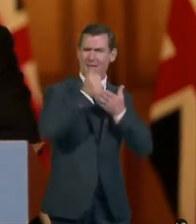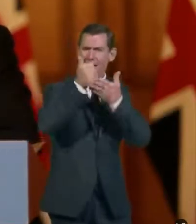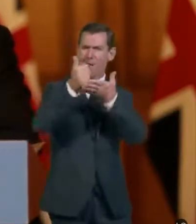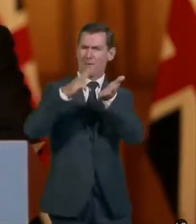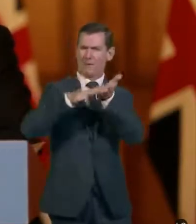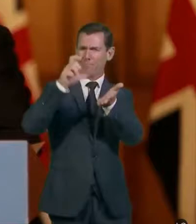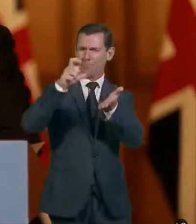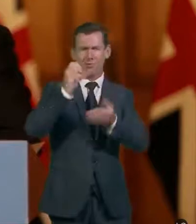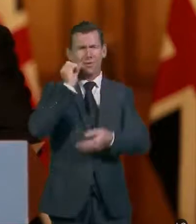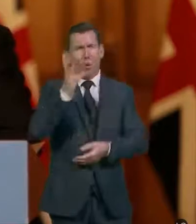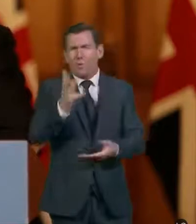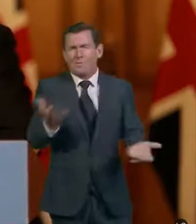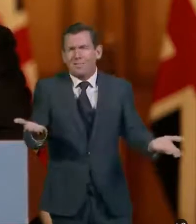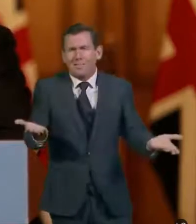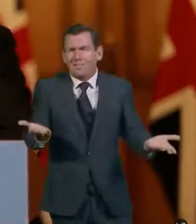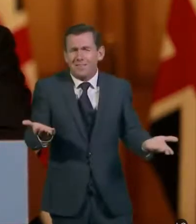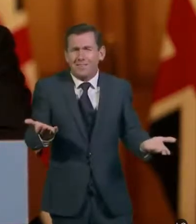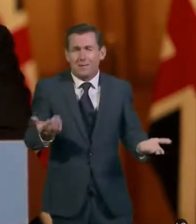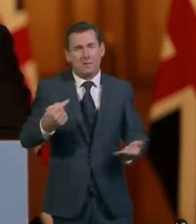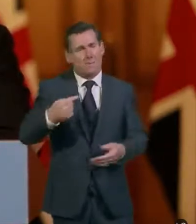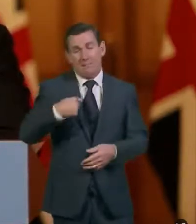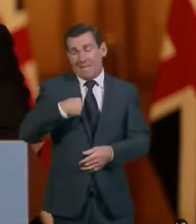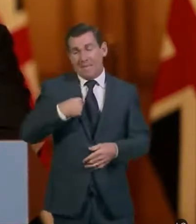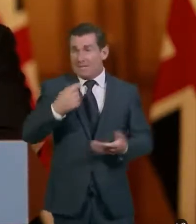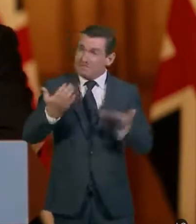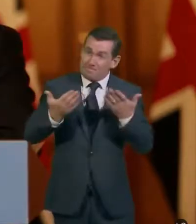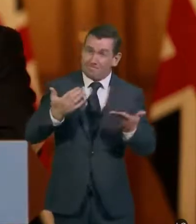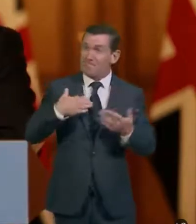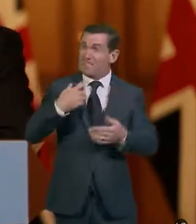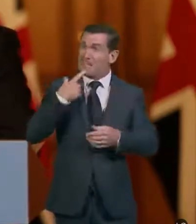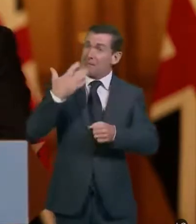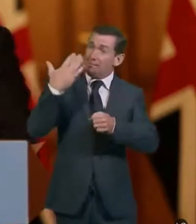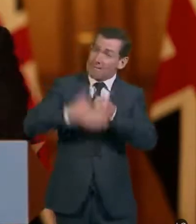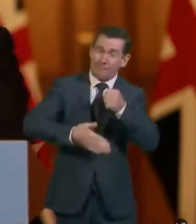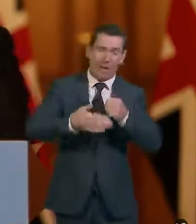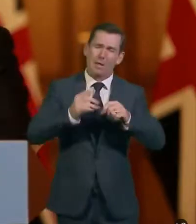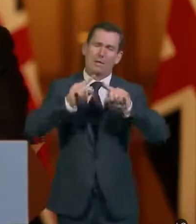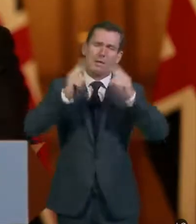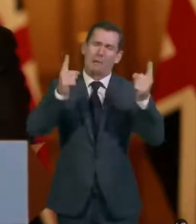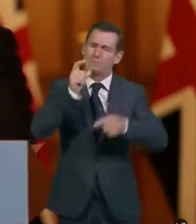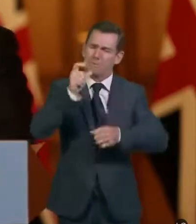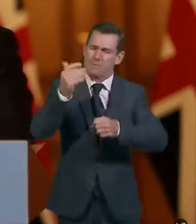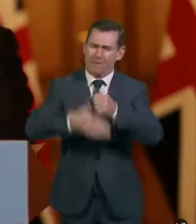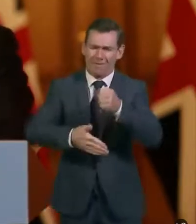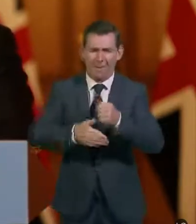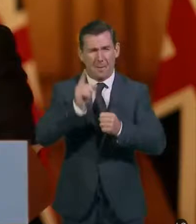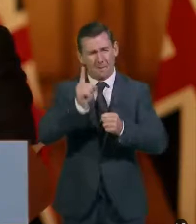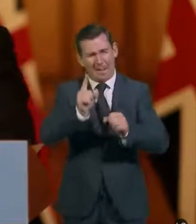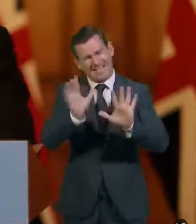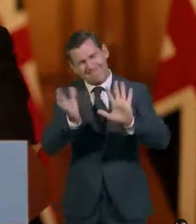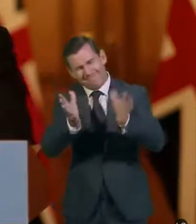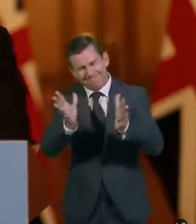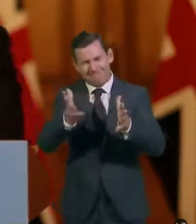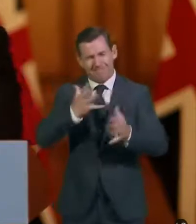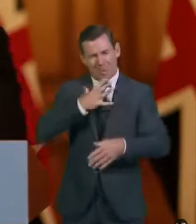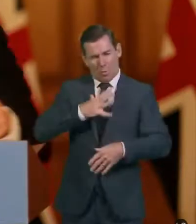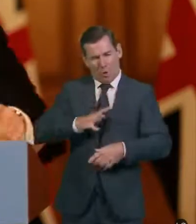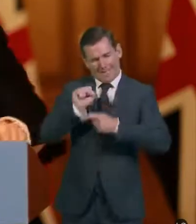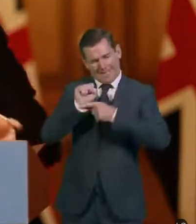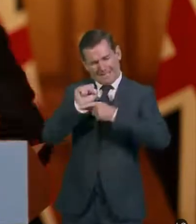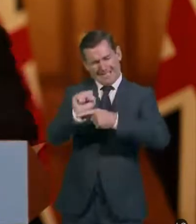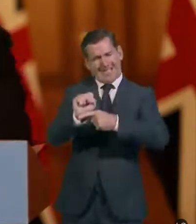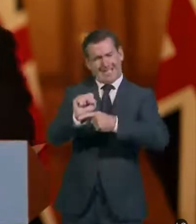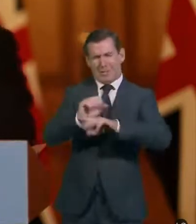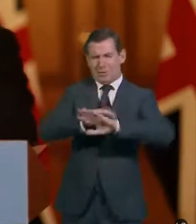out, if at all possible, I want to avoid another national lockdown with the damaging health, economic